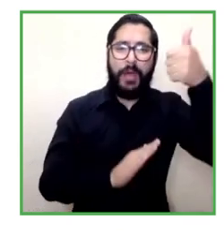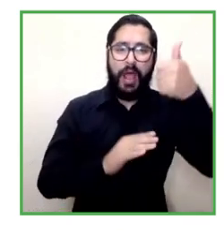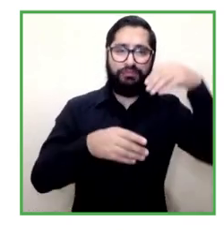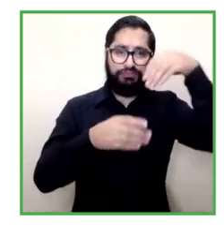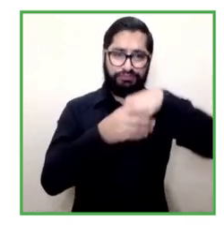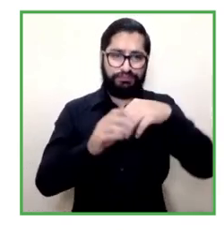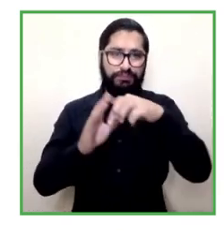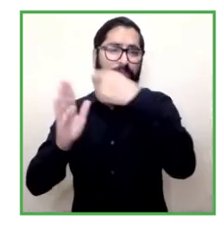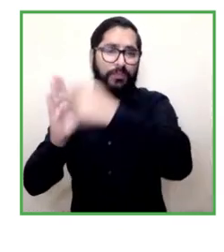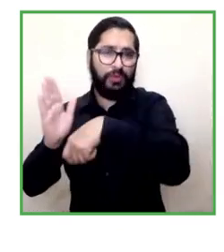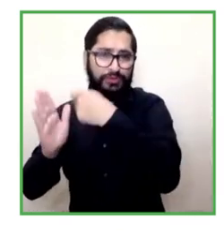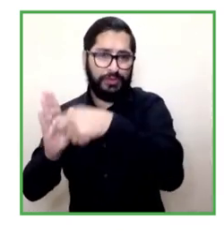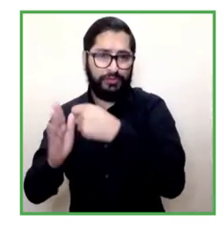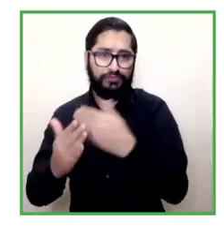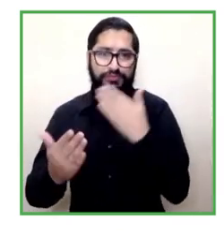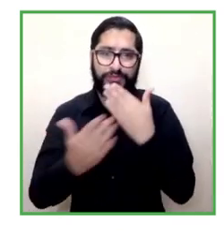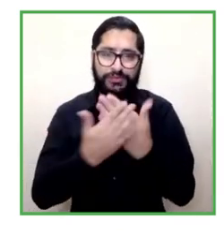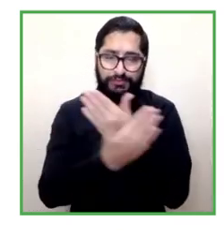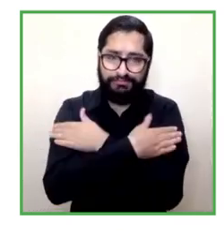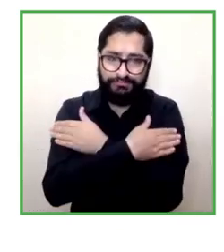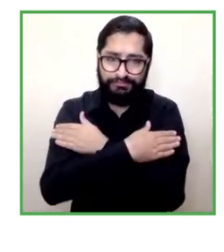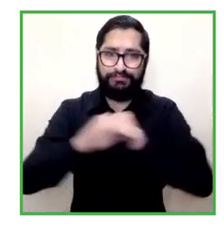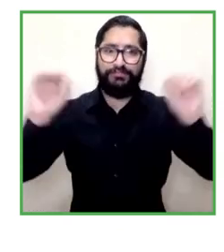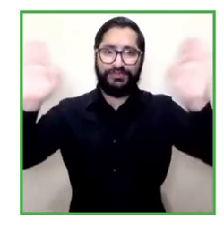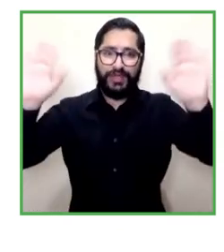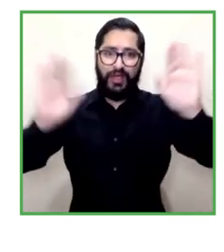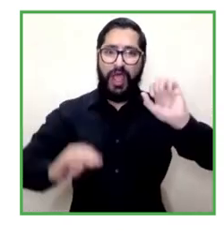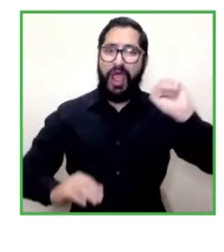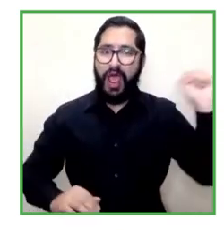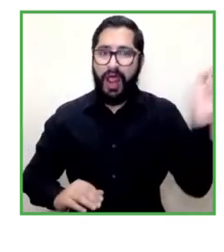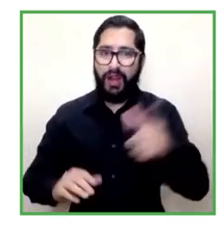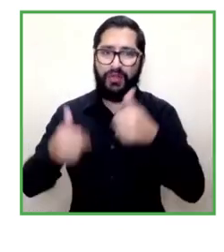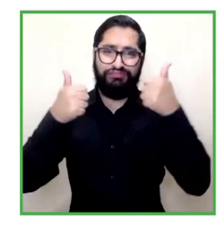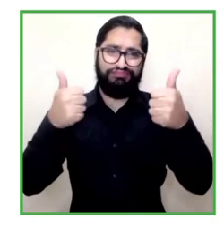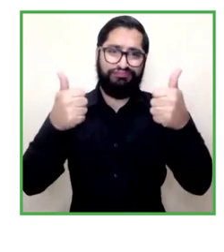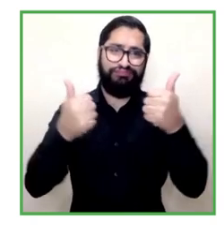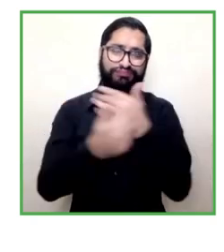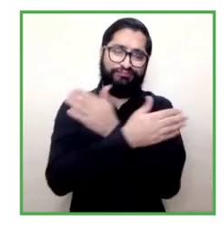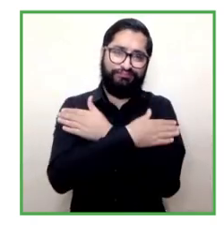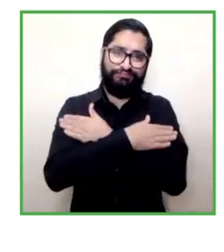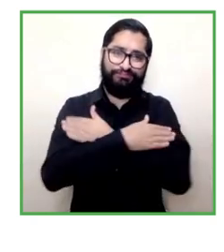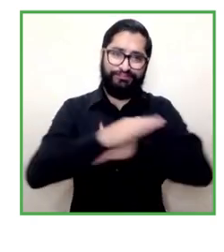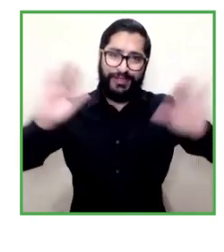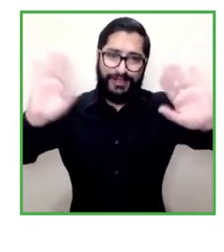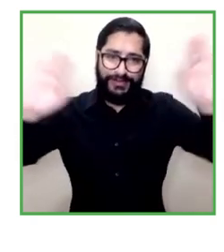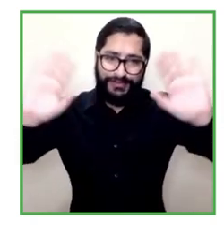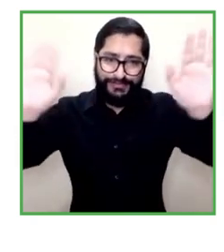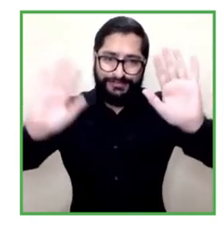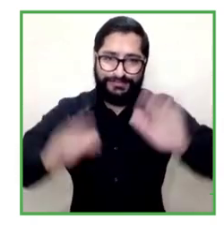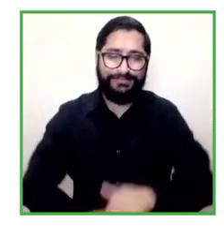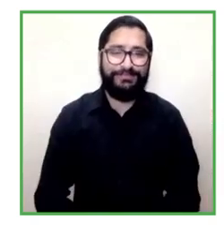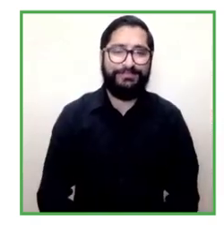Now I say farewell. Hopefully you have a great day. Goodbye. Hasta luego.